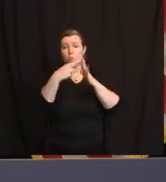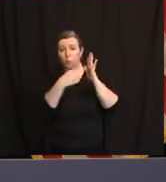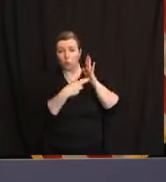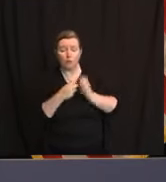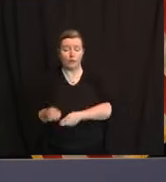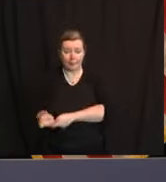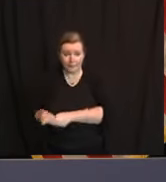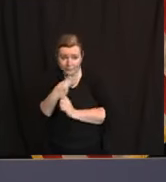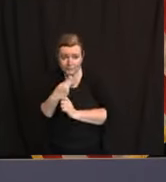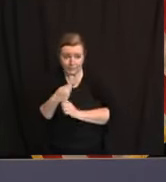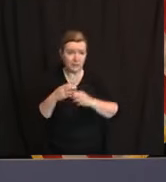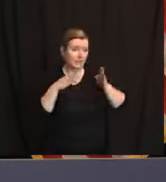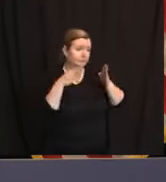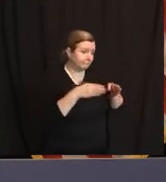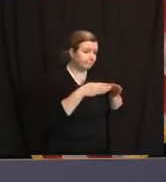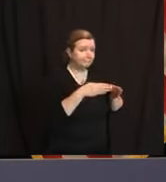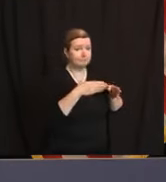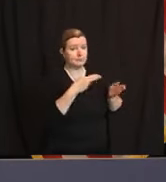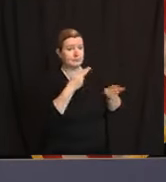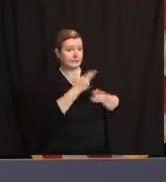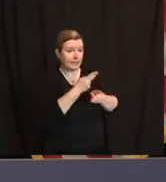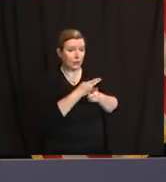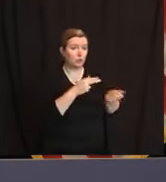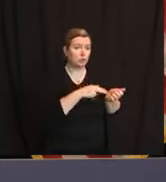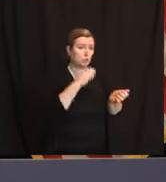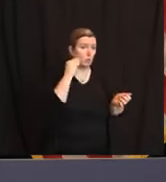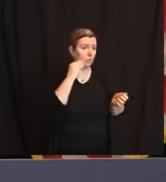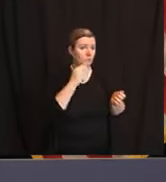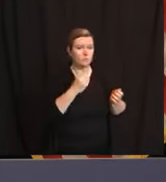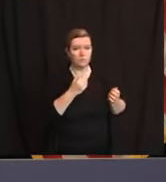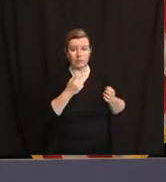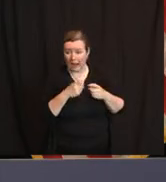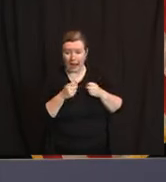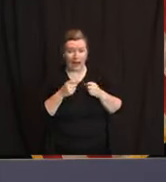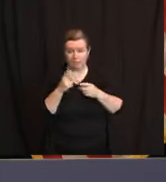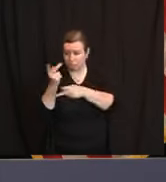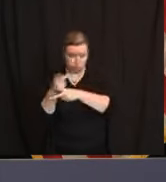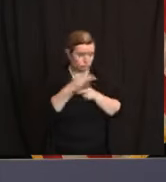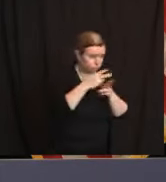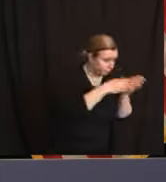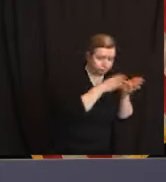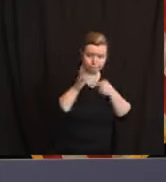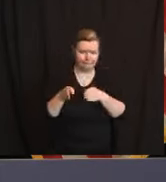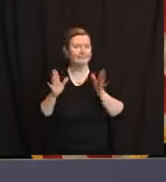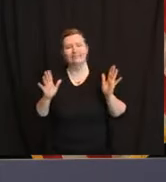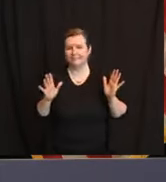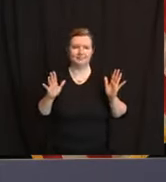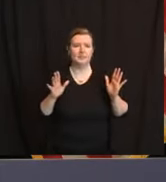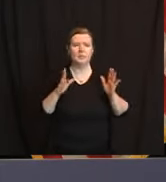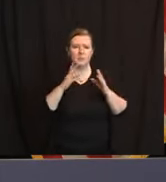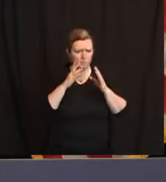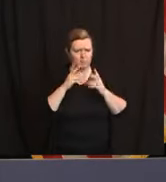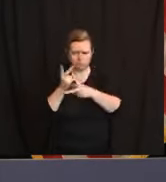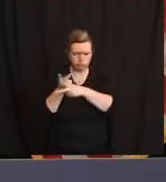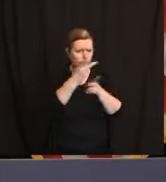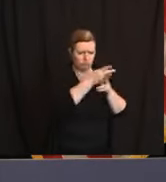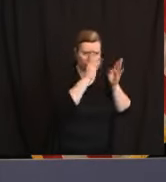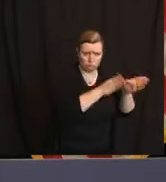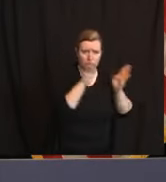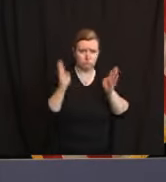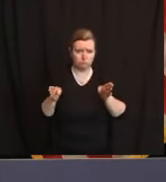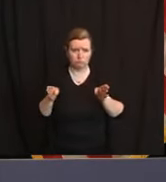are, we can do both. Listen, Paul, it's an overwhelming tragedy, and it's not